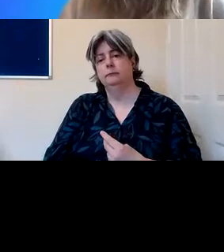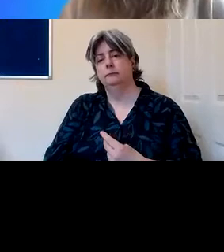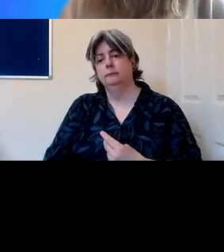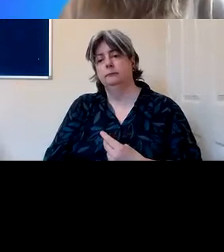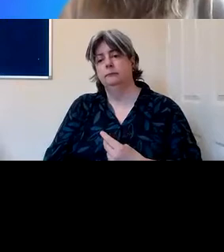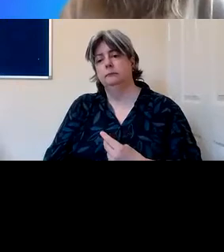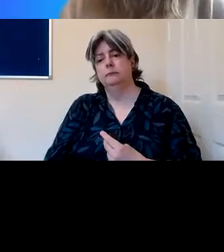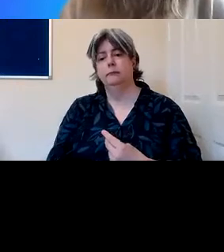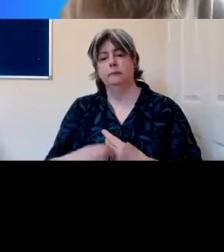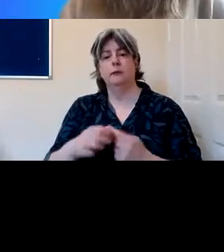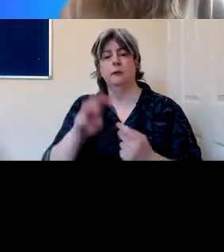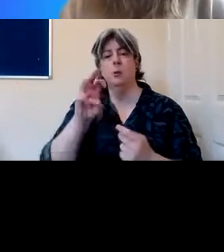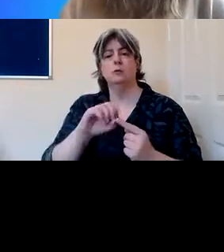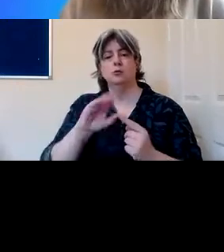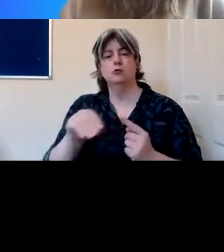As Welsh Conservatives agree